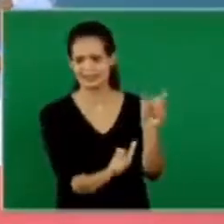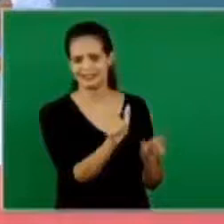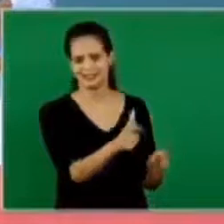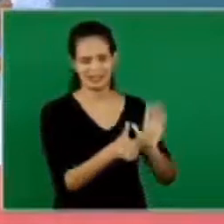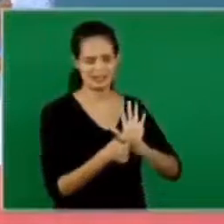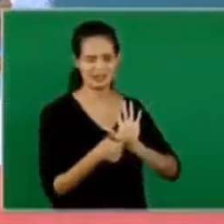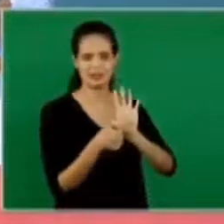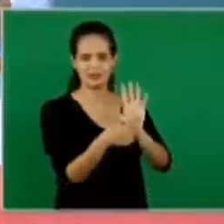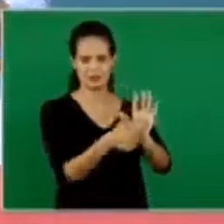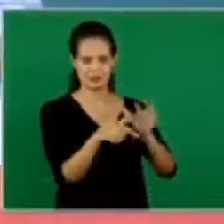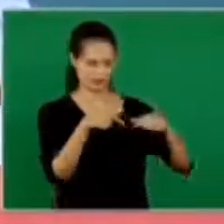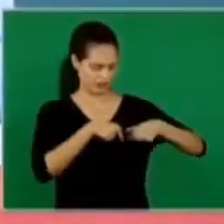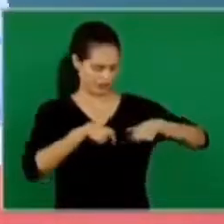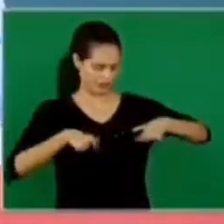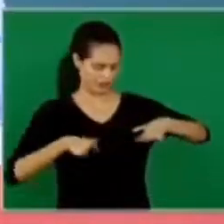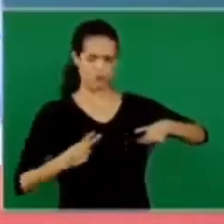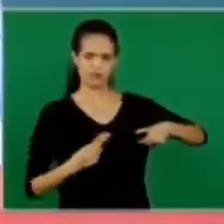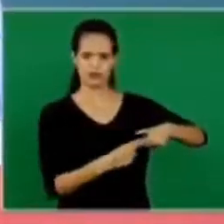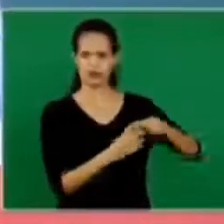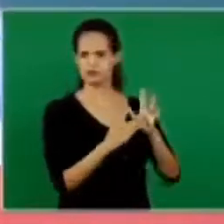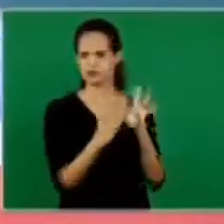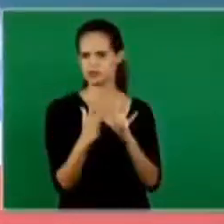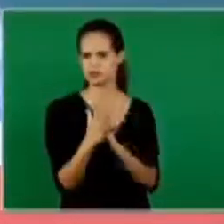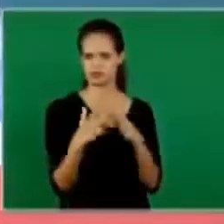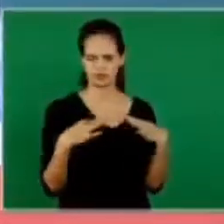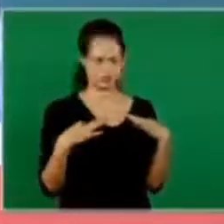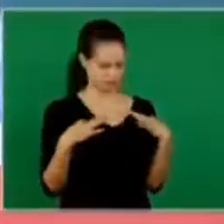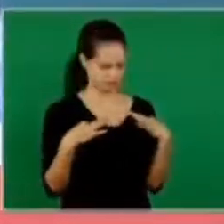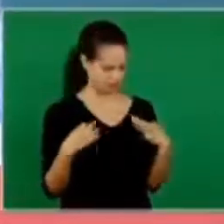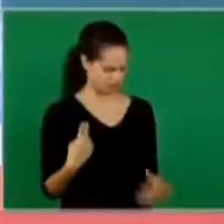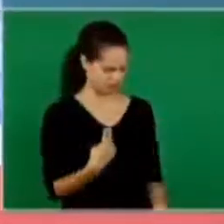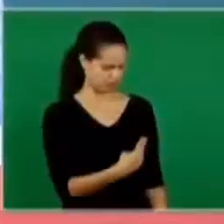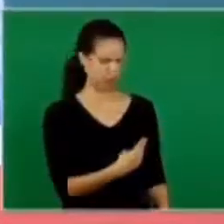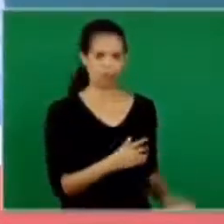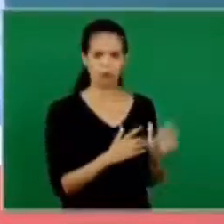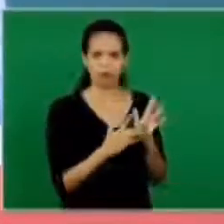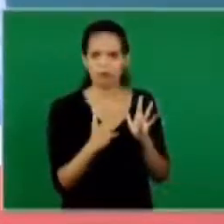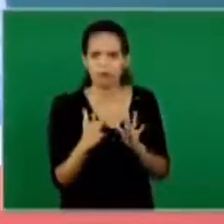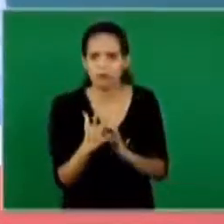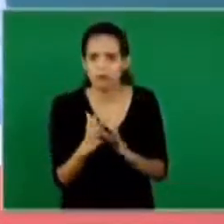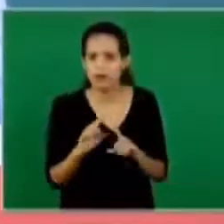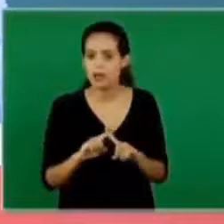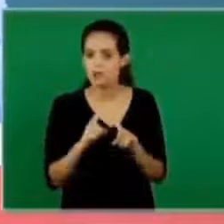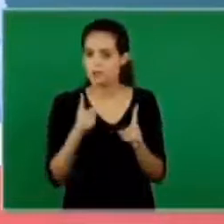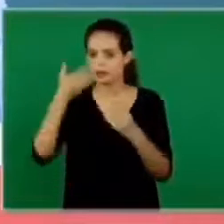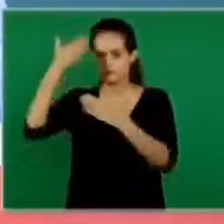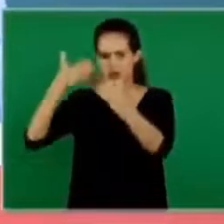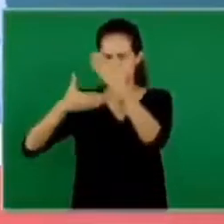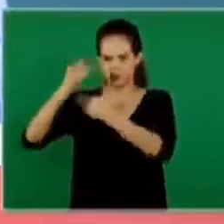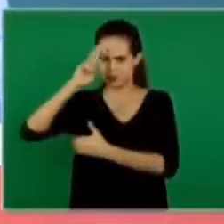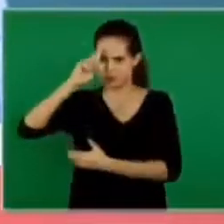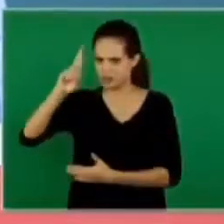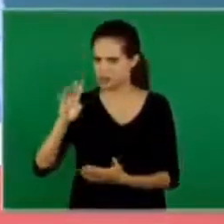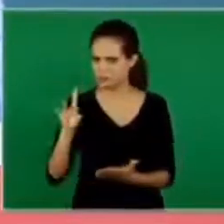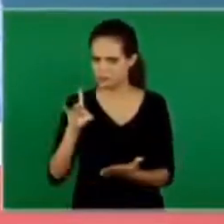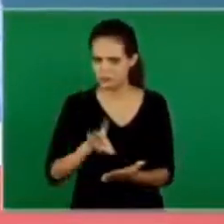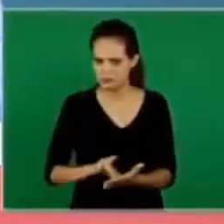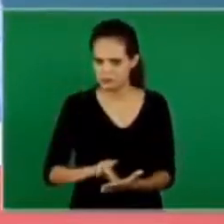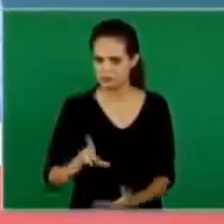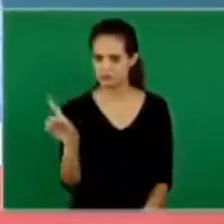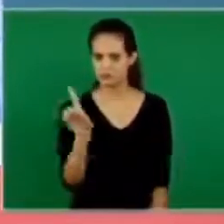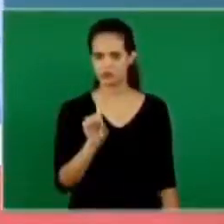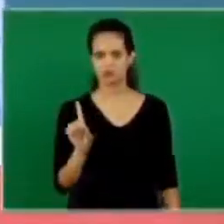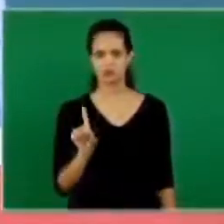that put the name of Jesus in the t-shirt, but they are not walking the narrow